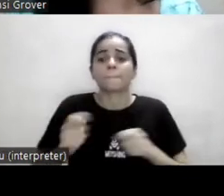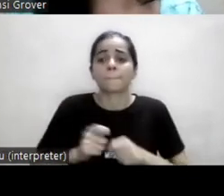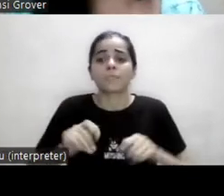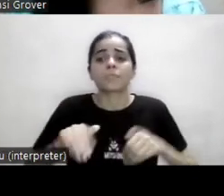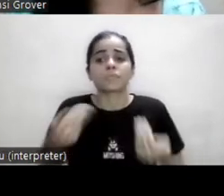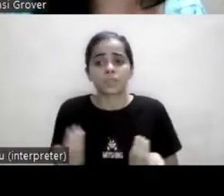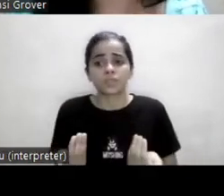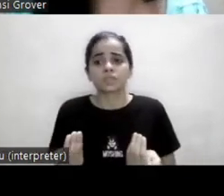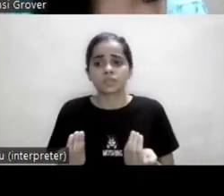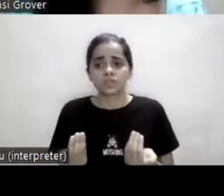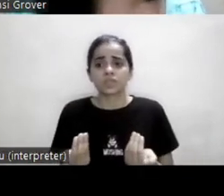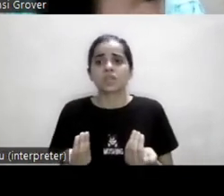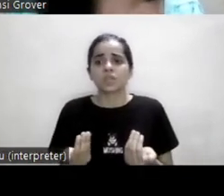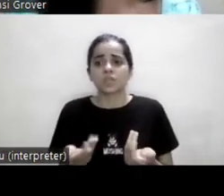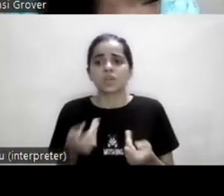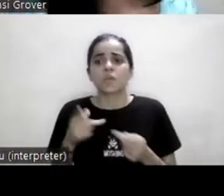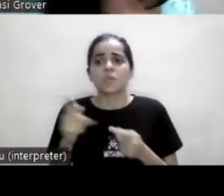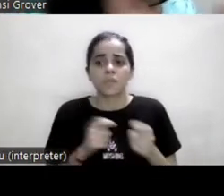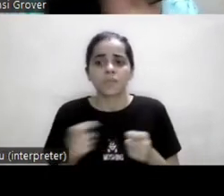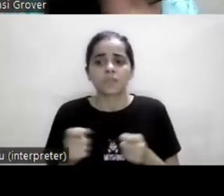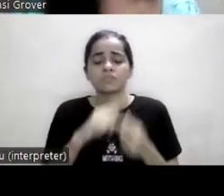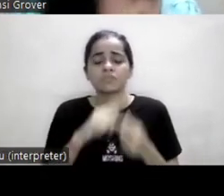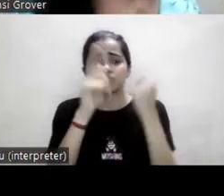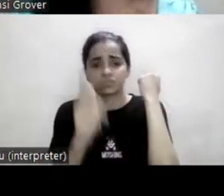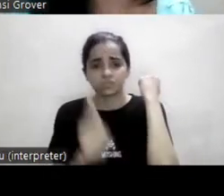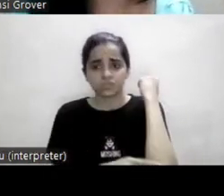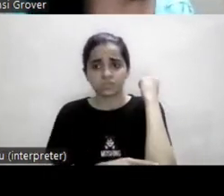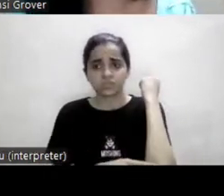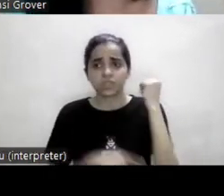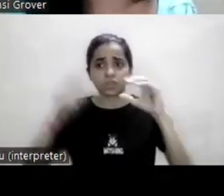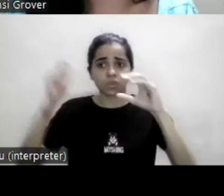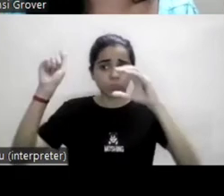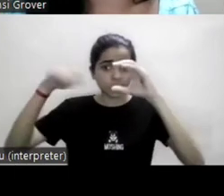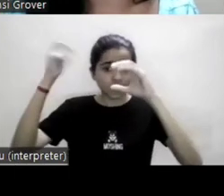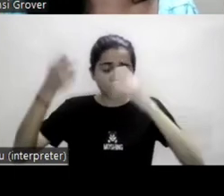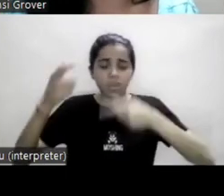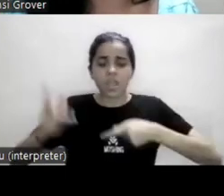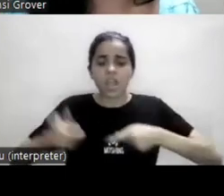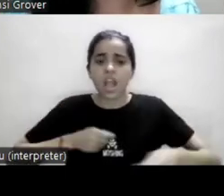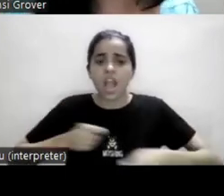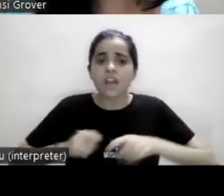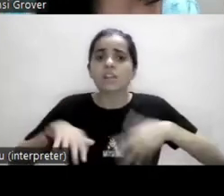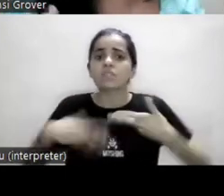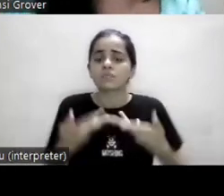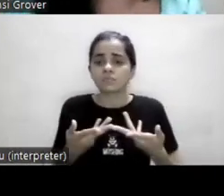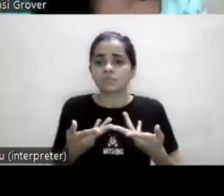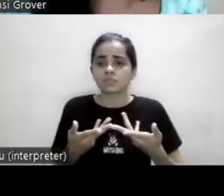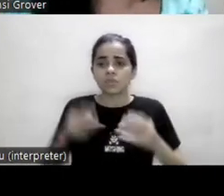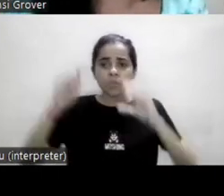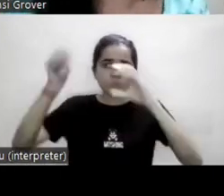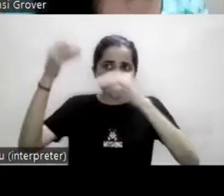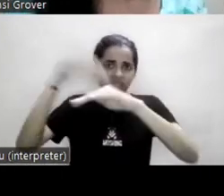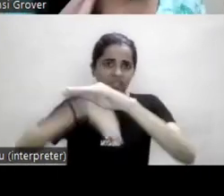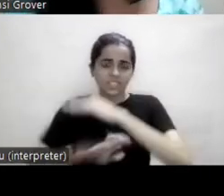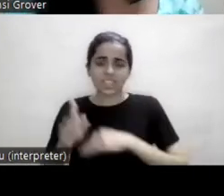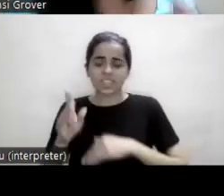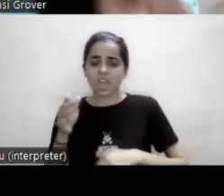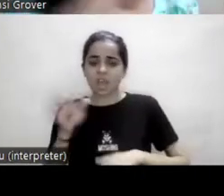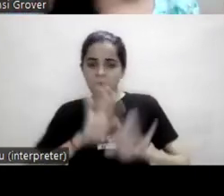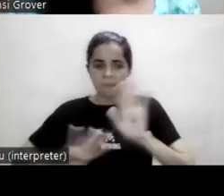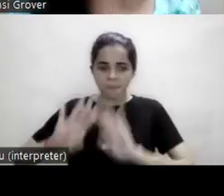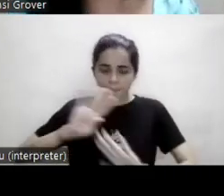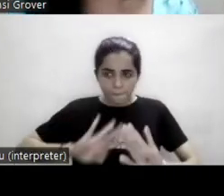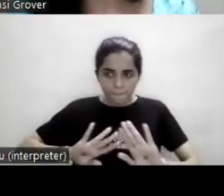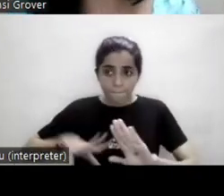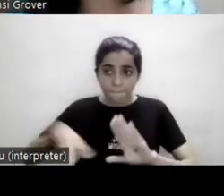status quo is maintained towards the end. How do the films handle these characters? when you create a character like that, how do